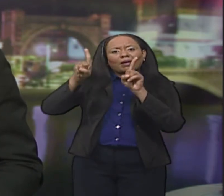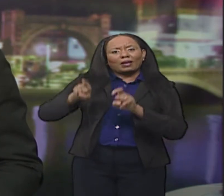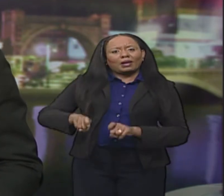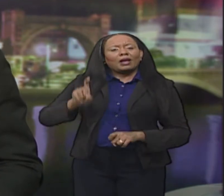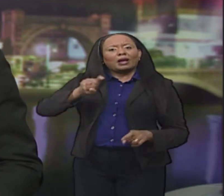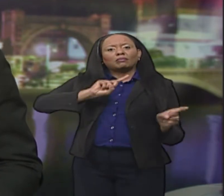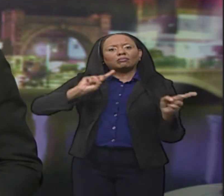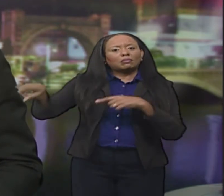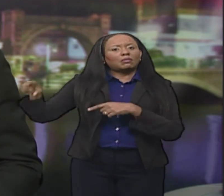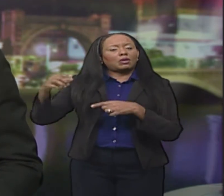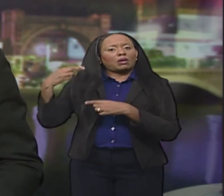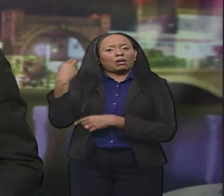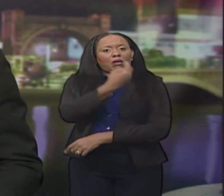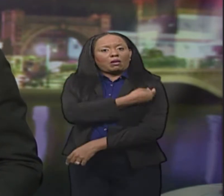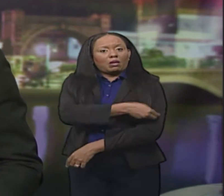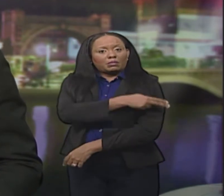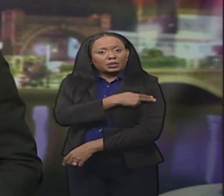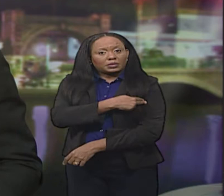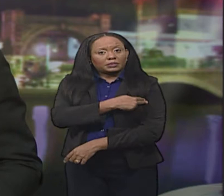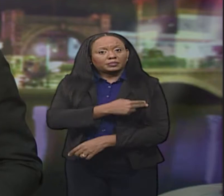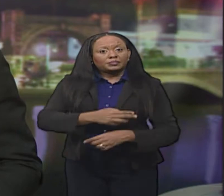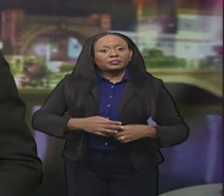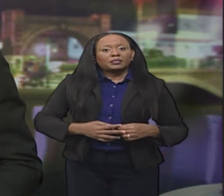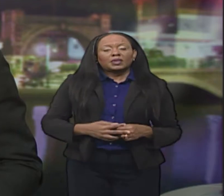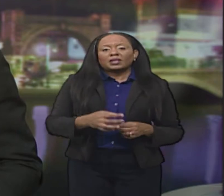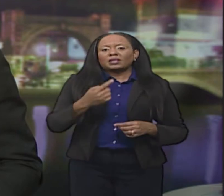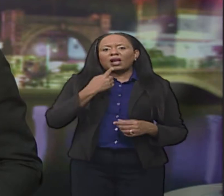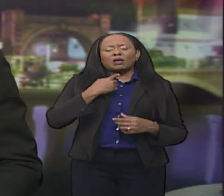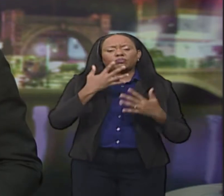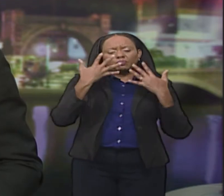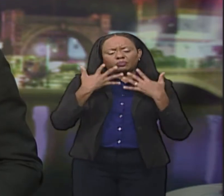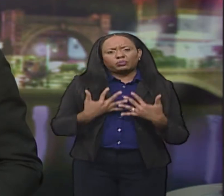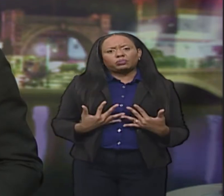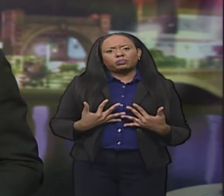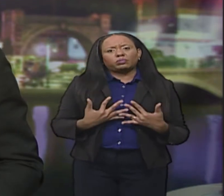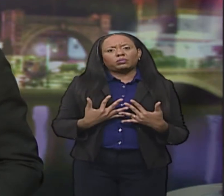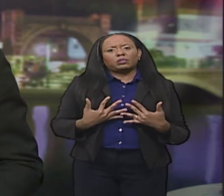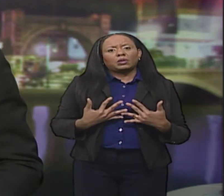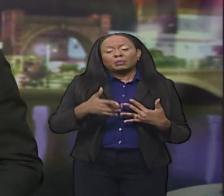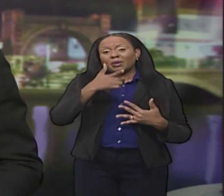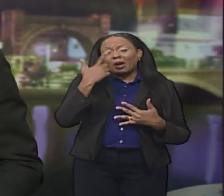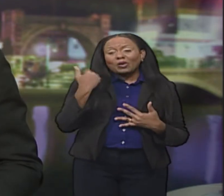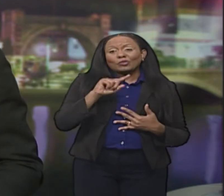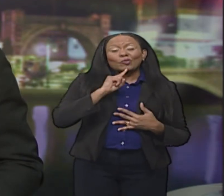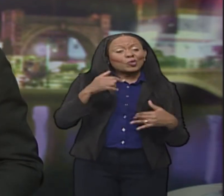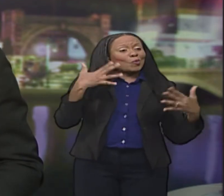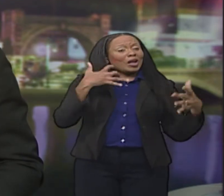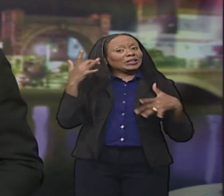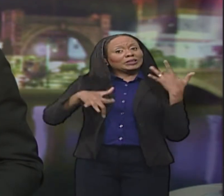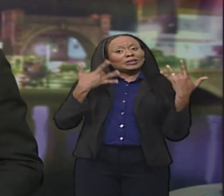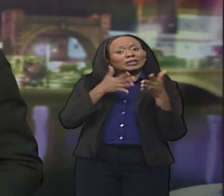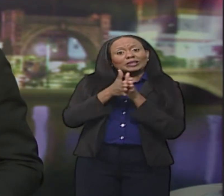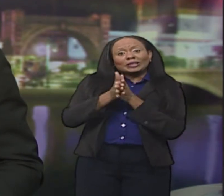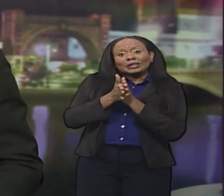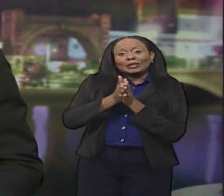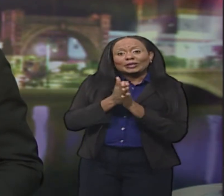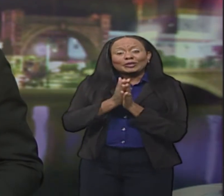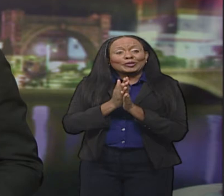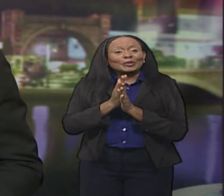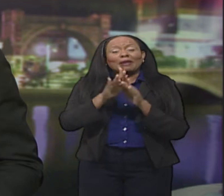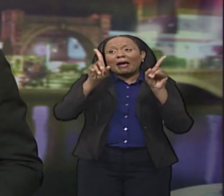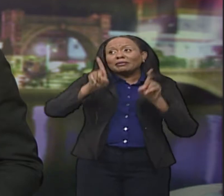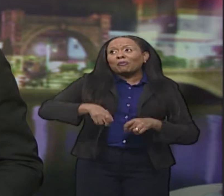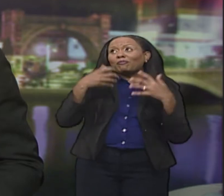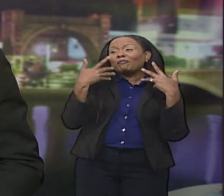to hospital for treatment. The ministry says it is indeed an unfortunate end to what should have been an afternoon of celebration